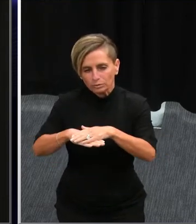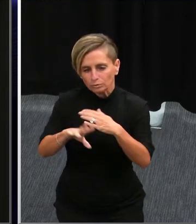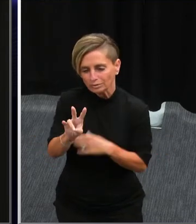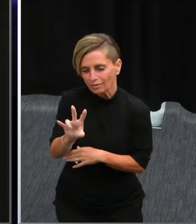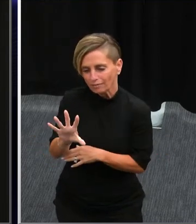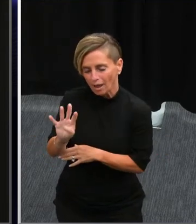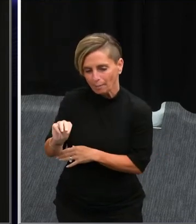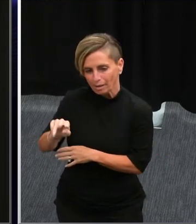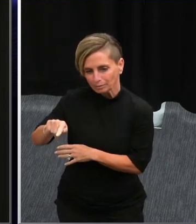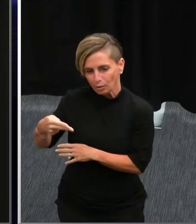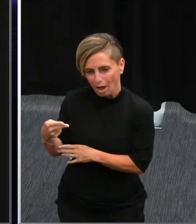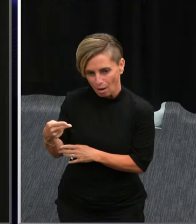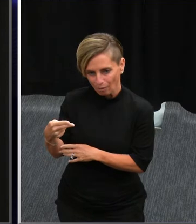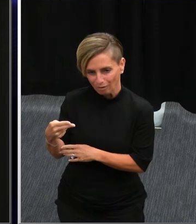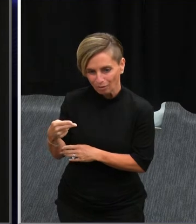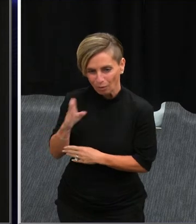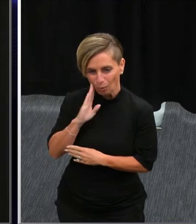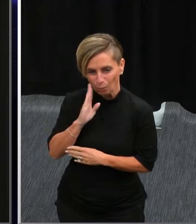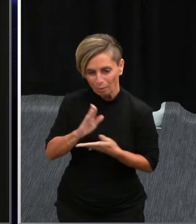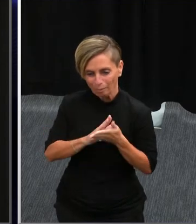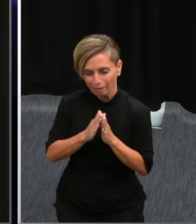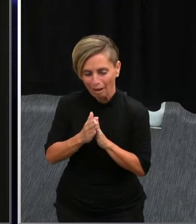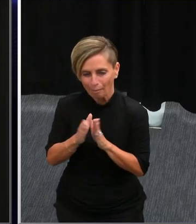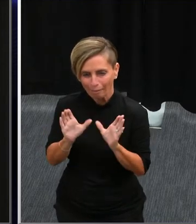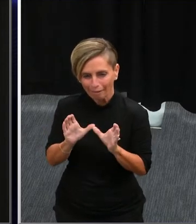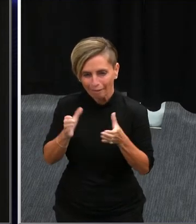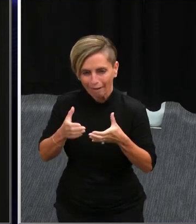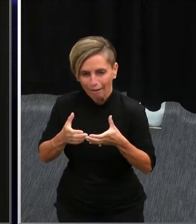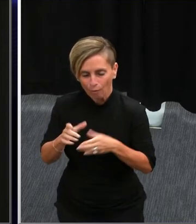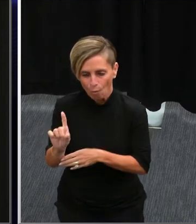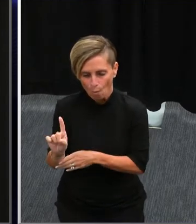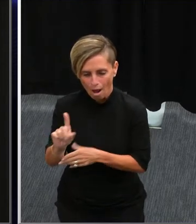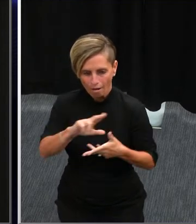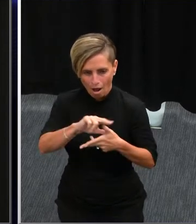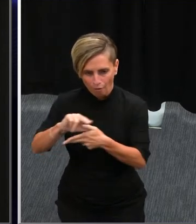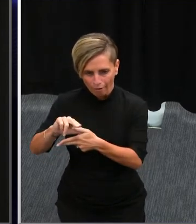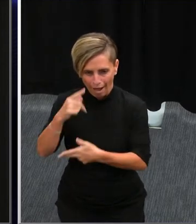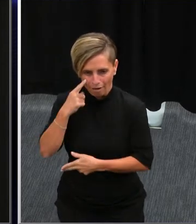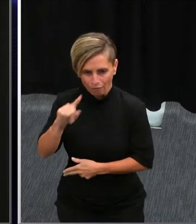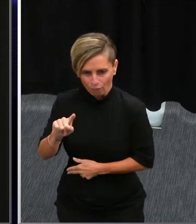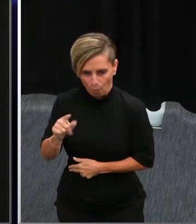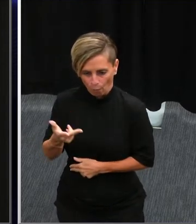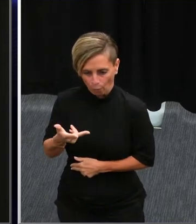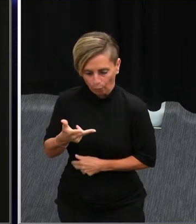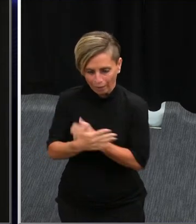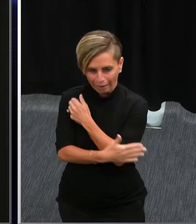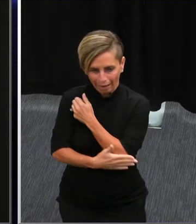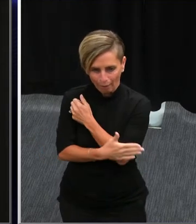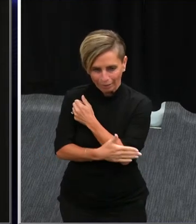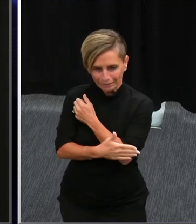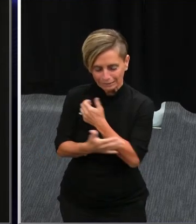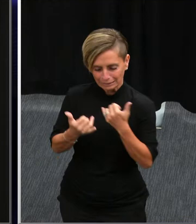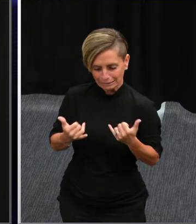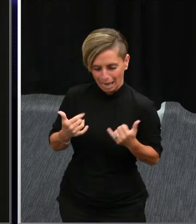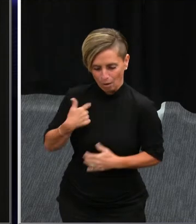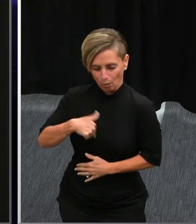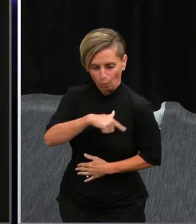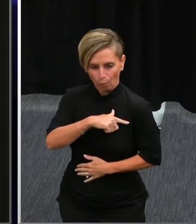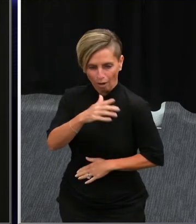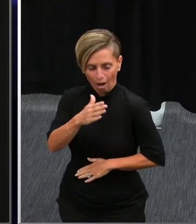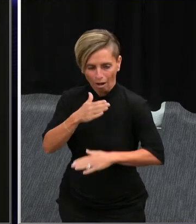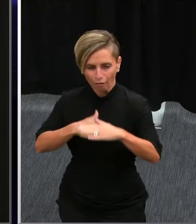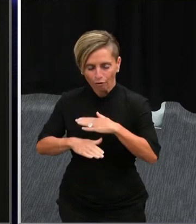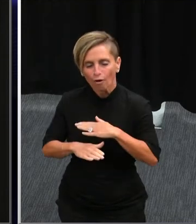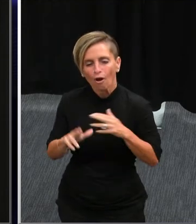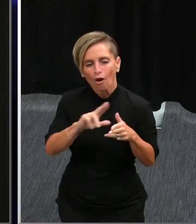ISAIAS a Category 1 hurricane. Currently, St. Lucie, Martin, and Indian River counties are under a hurricane warning and